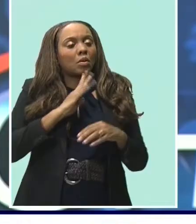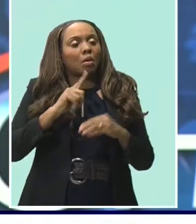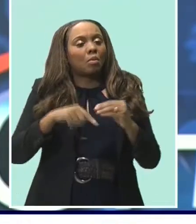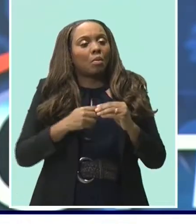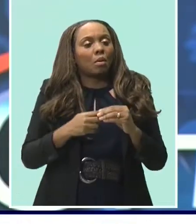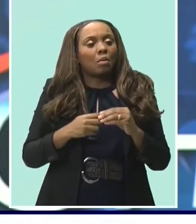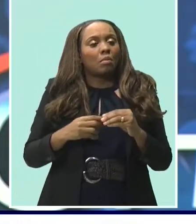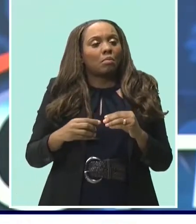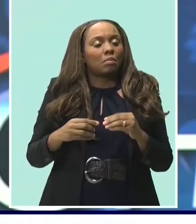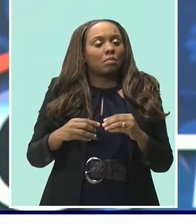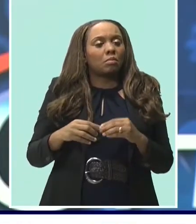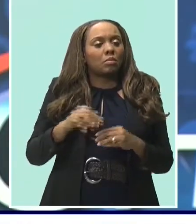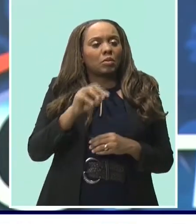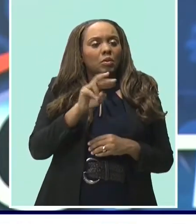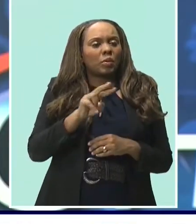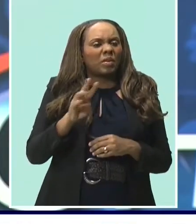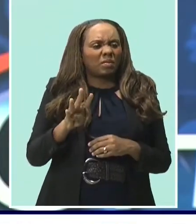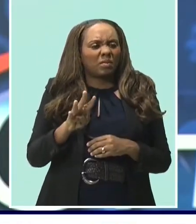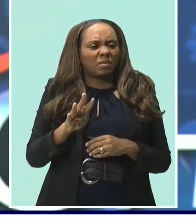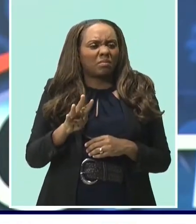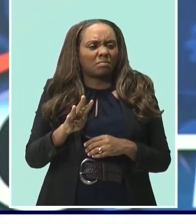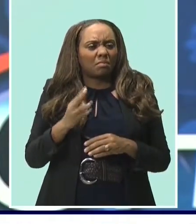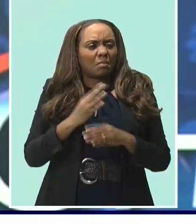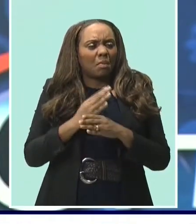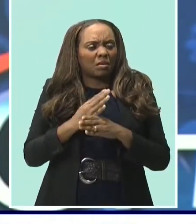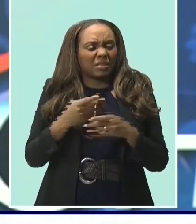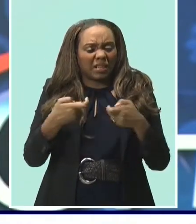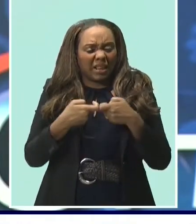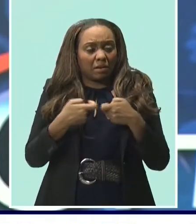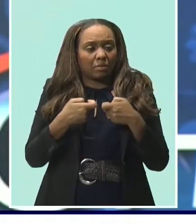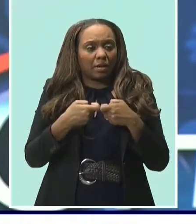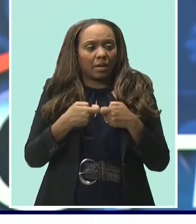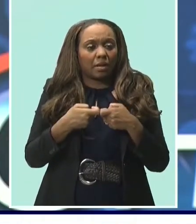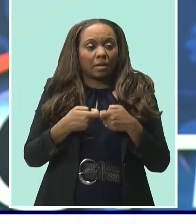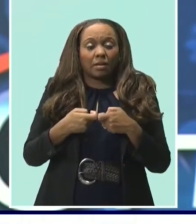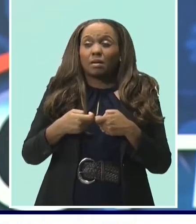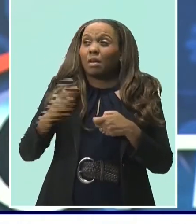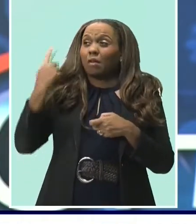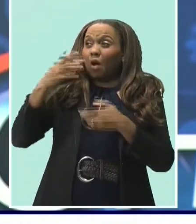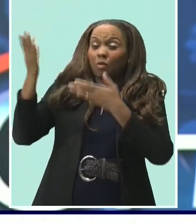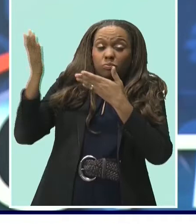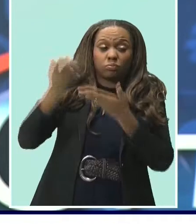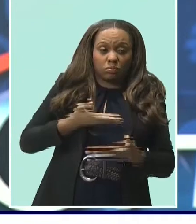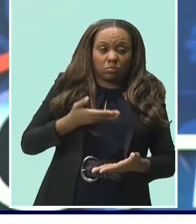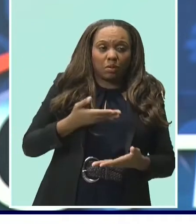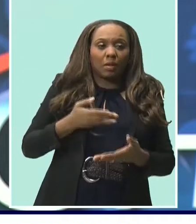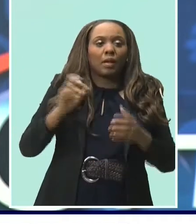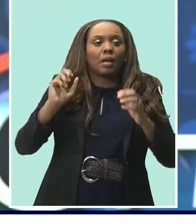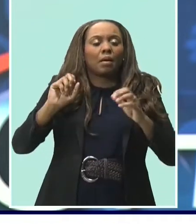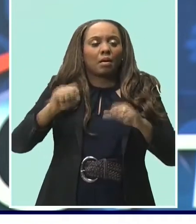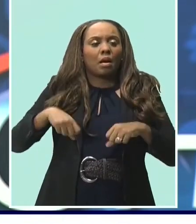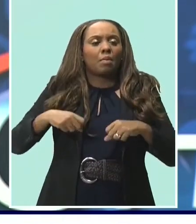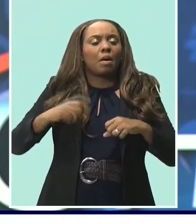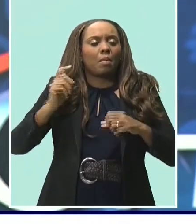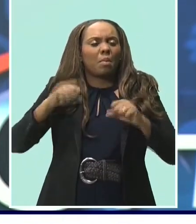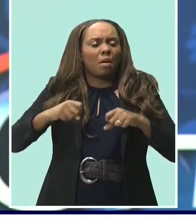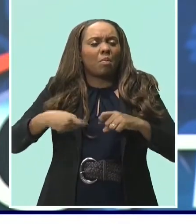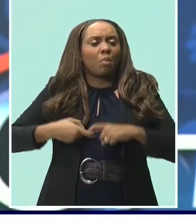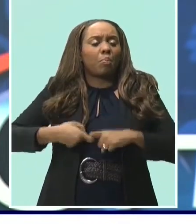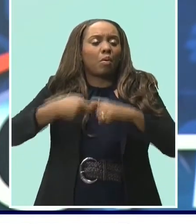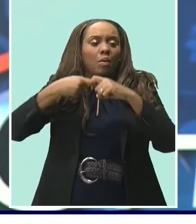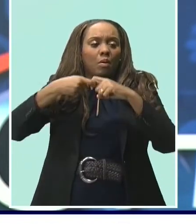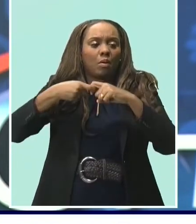order could be delayed as a result of COVID-19. Transport Board CEO Fabian Wharton made the disclosure as he sought